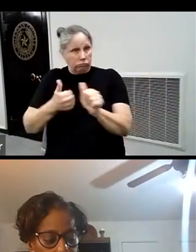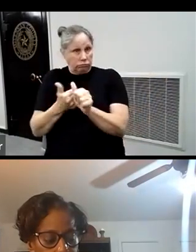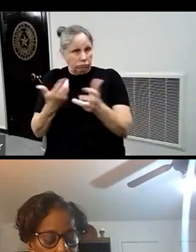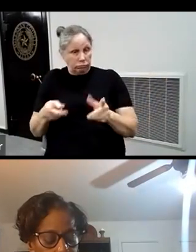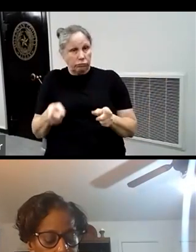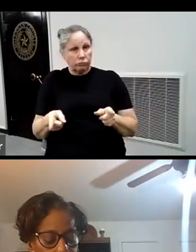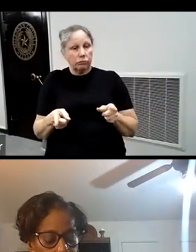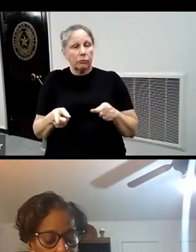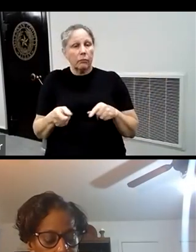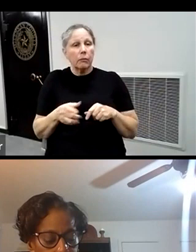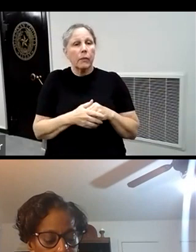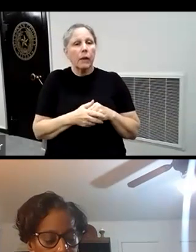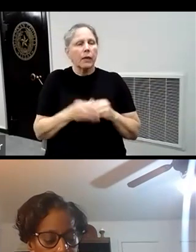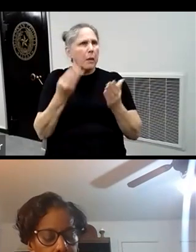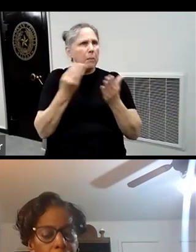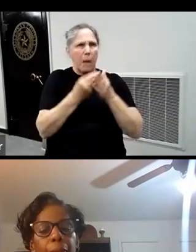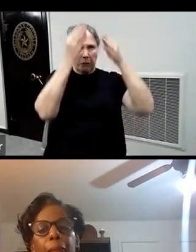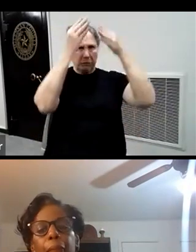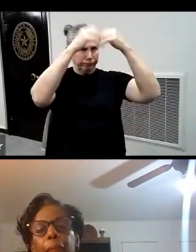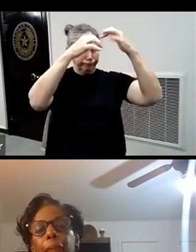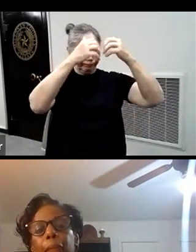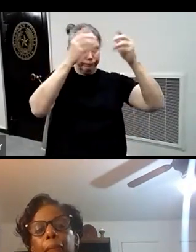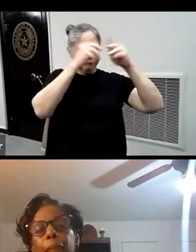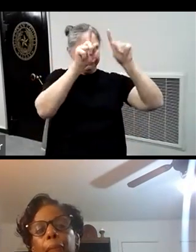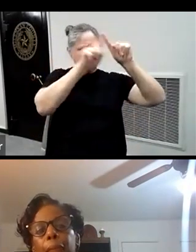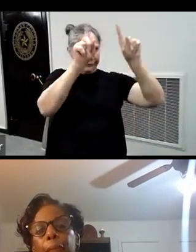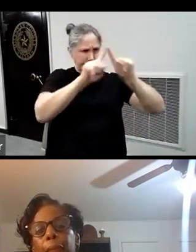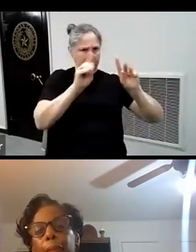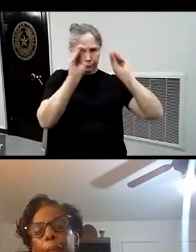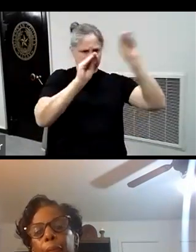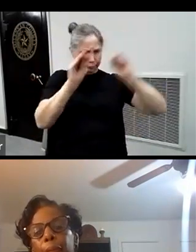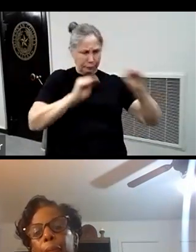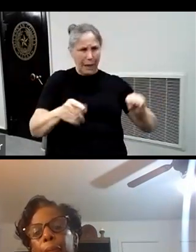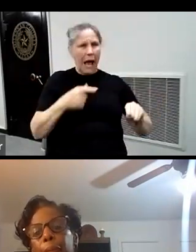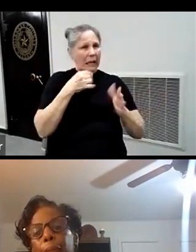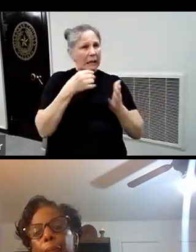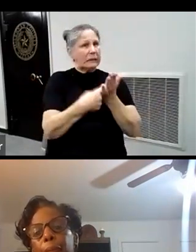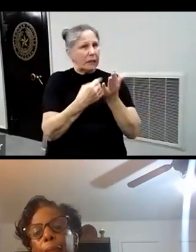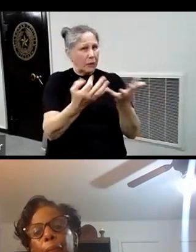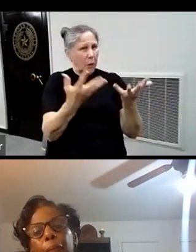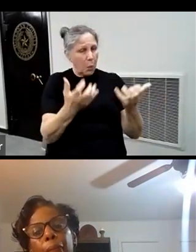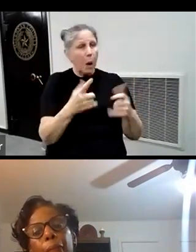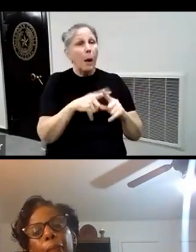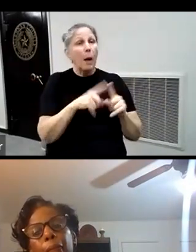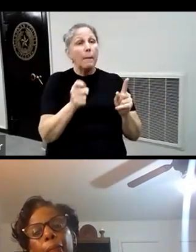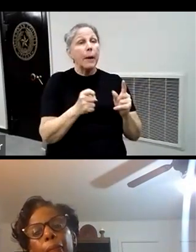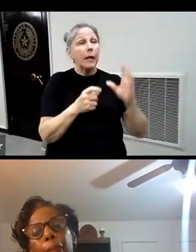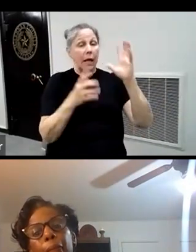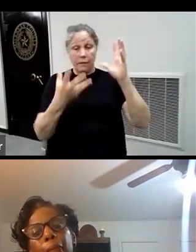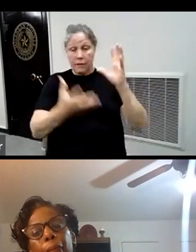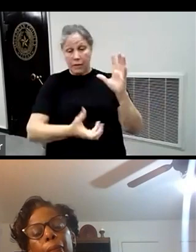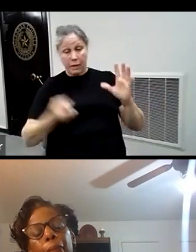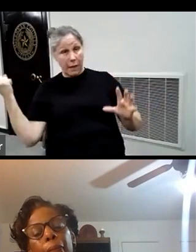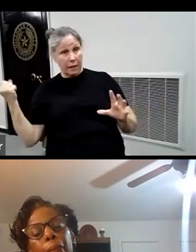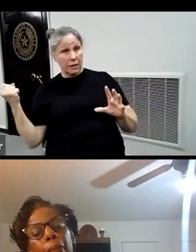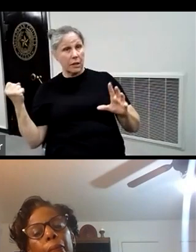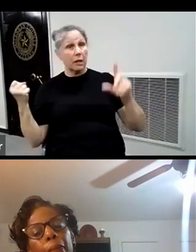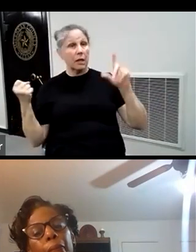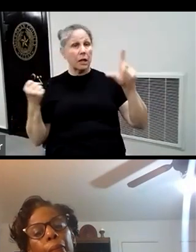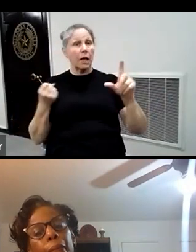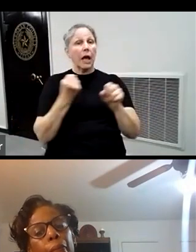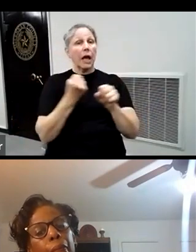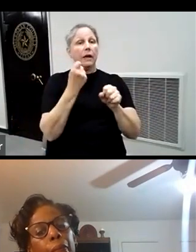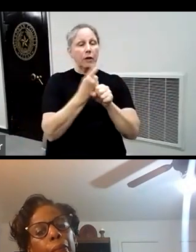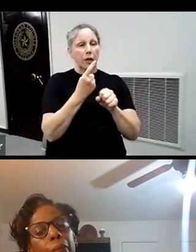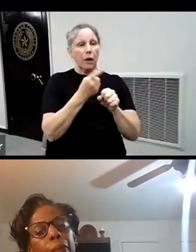There's a monetary breakdown. I can go through that with you if you like. But once you take the match away, each year we'd have a